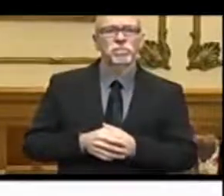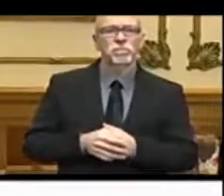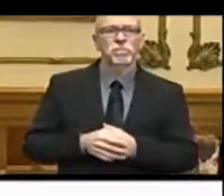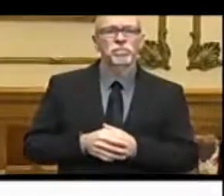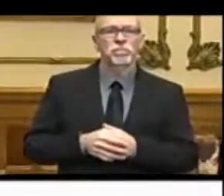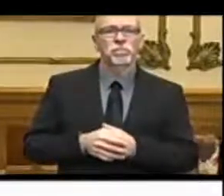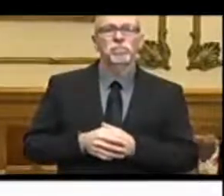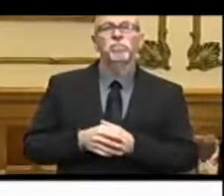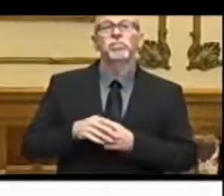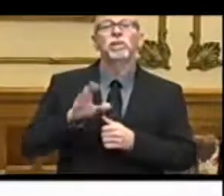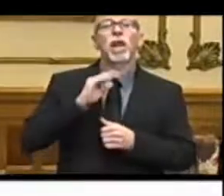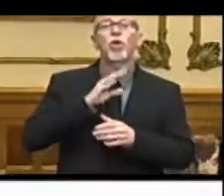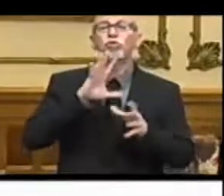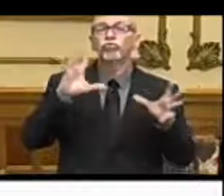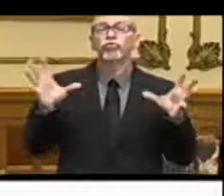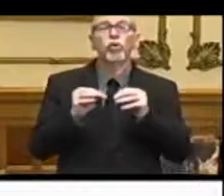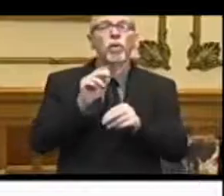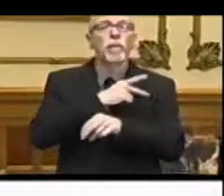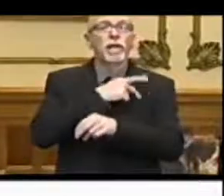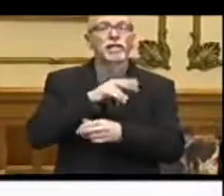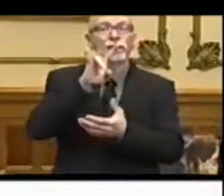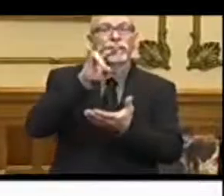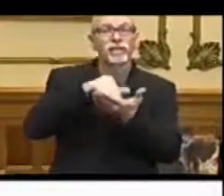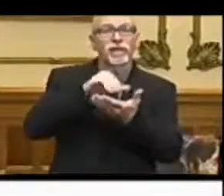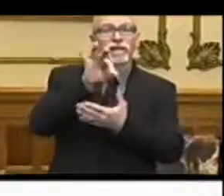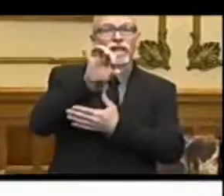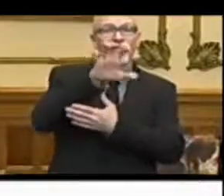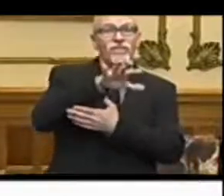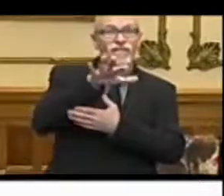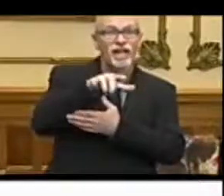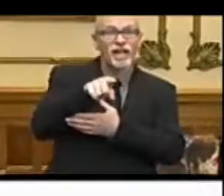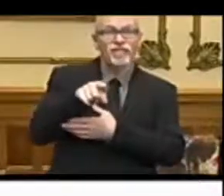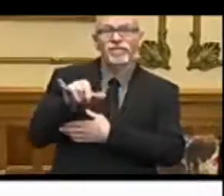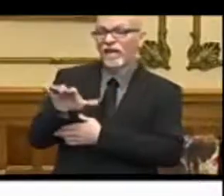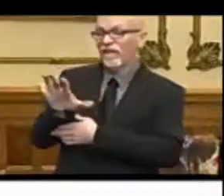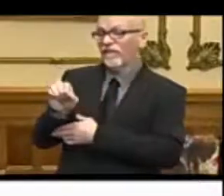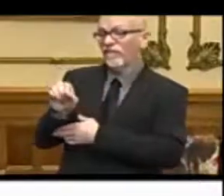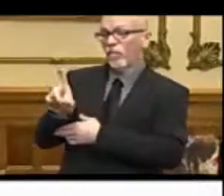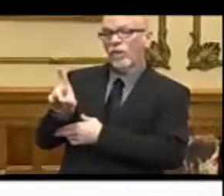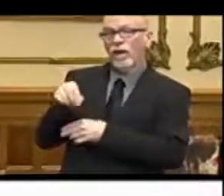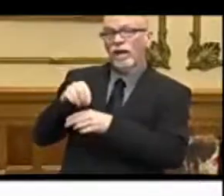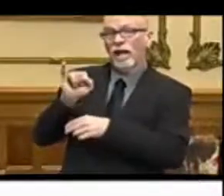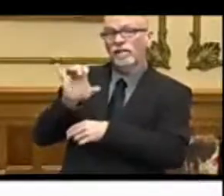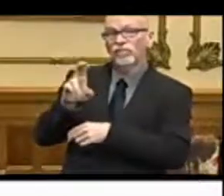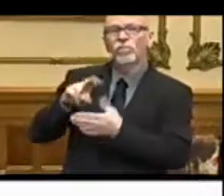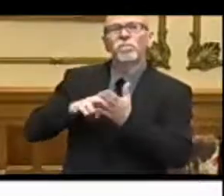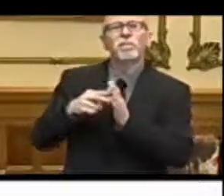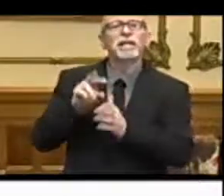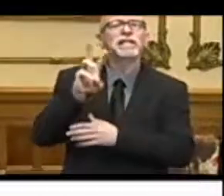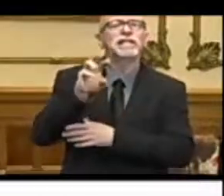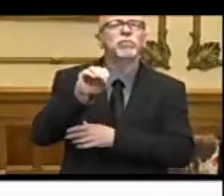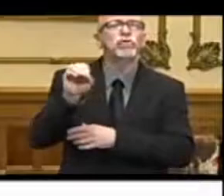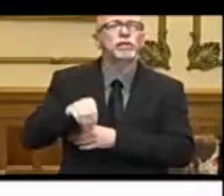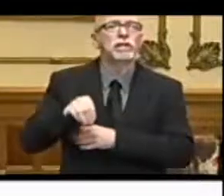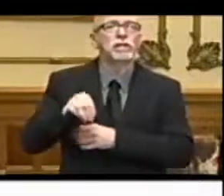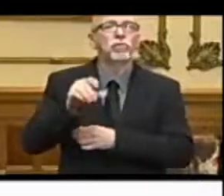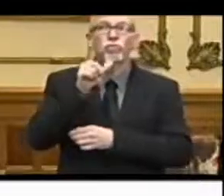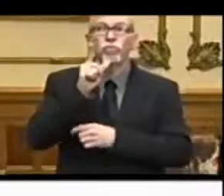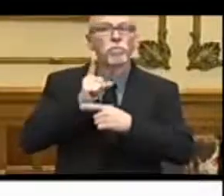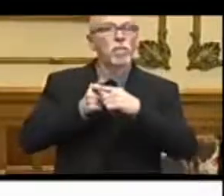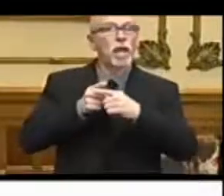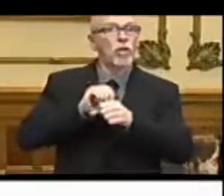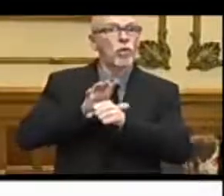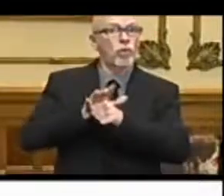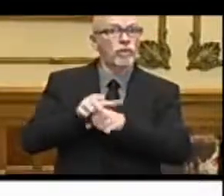And out of our total patients, 7,955, that 501 meant that only 6% of individuals that were positive